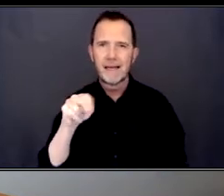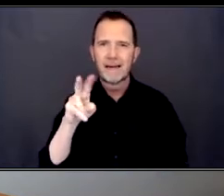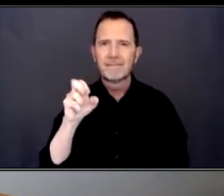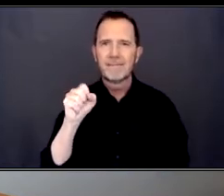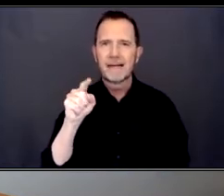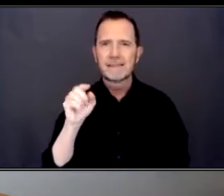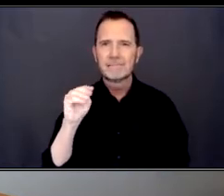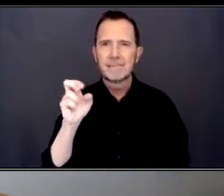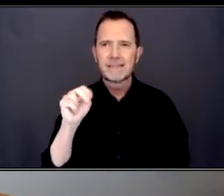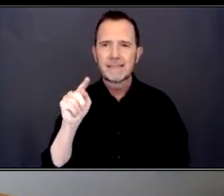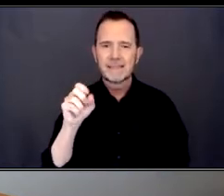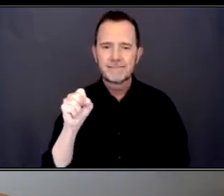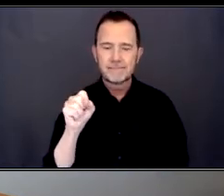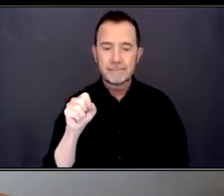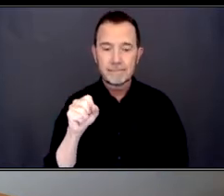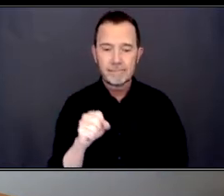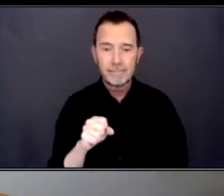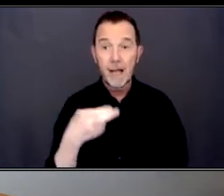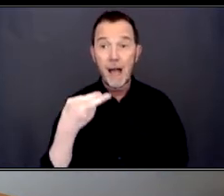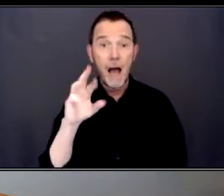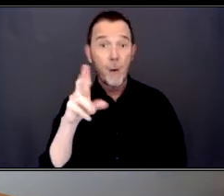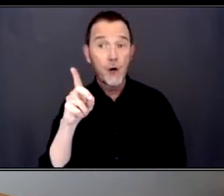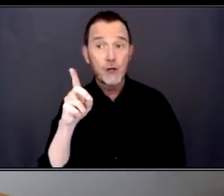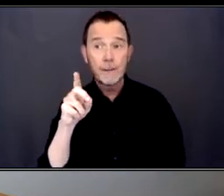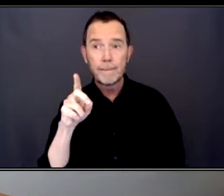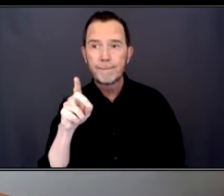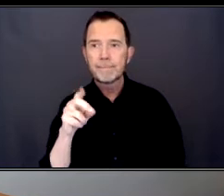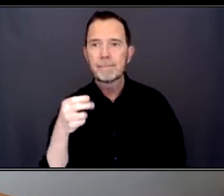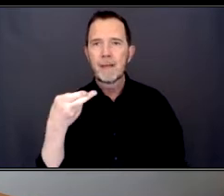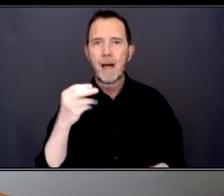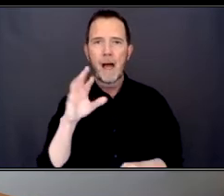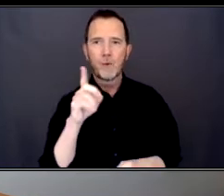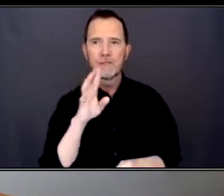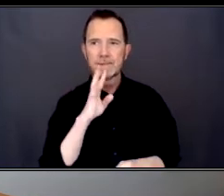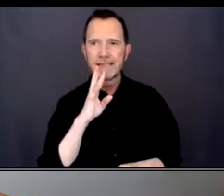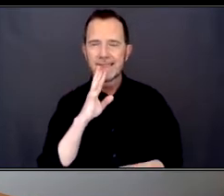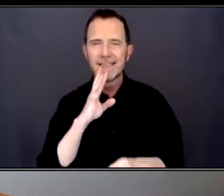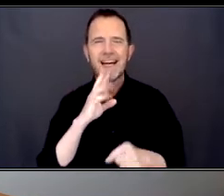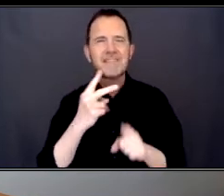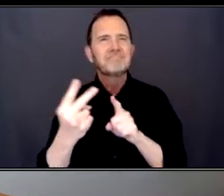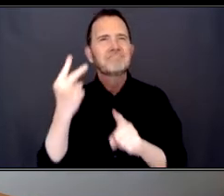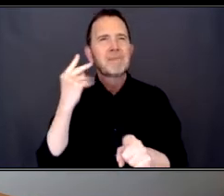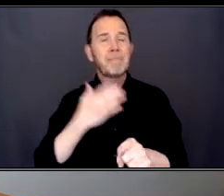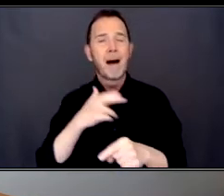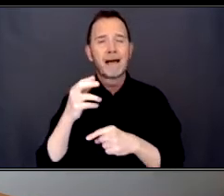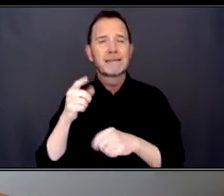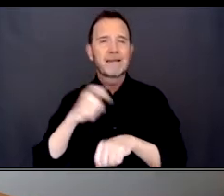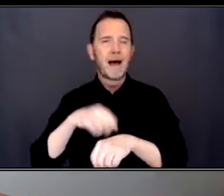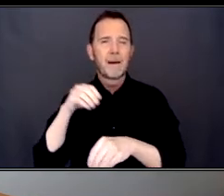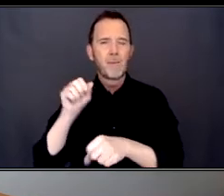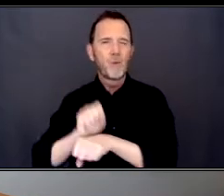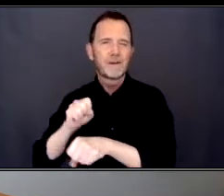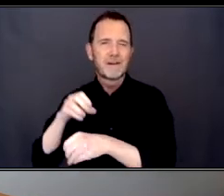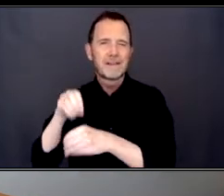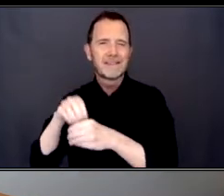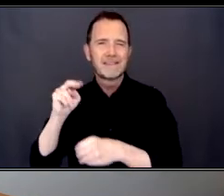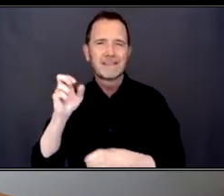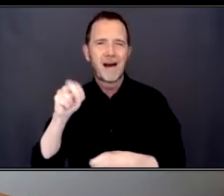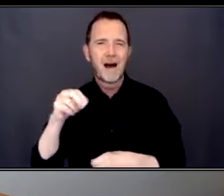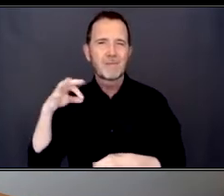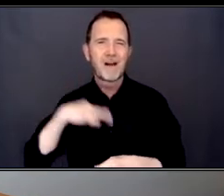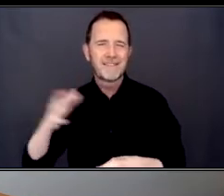Excellent. Thanks, Howard. Yeah. Yeah, if I can go back to my nonprofit days, one of the things that we try to do to market